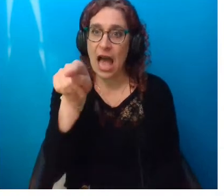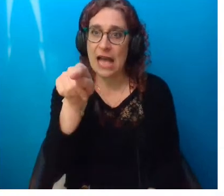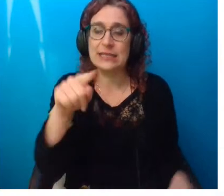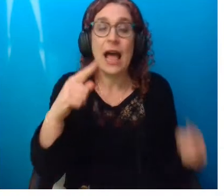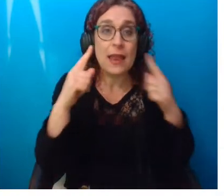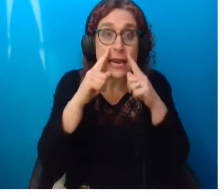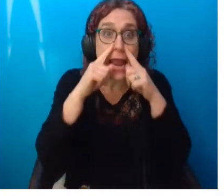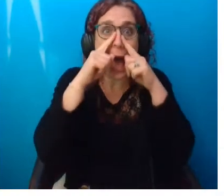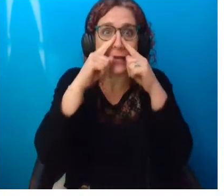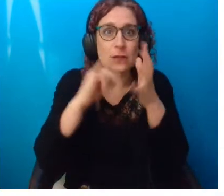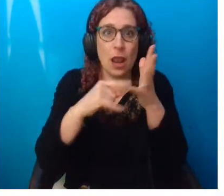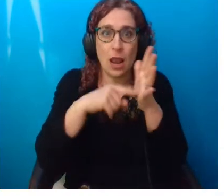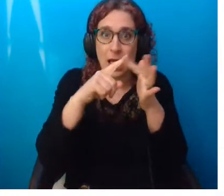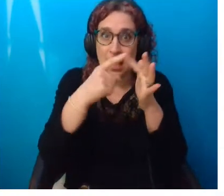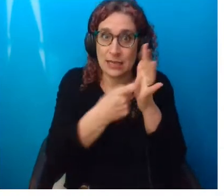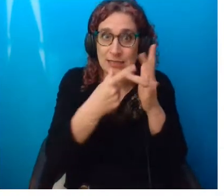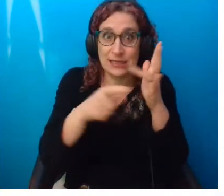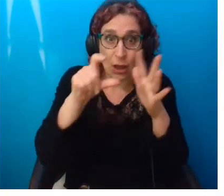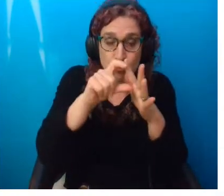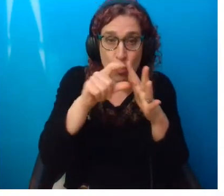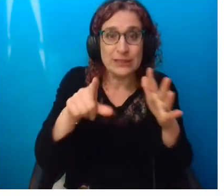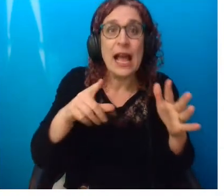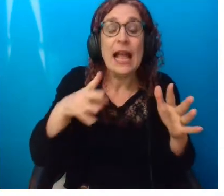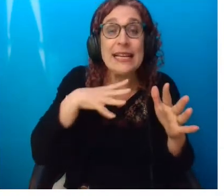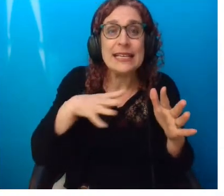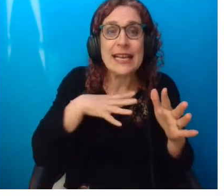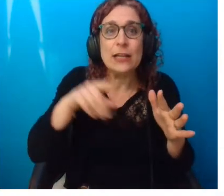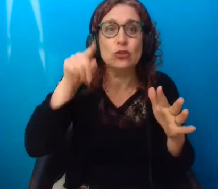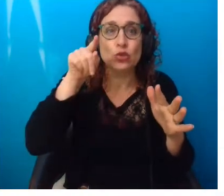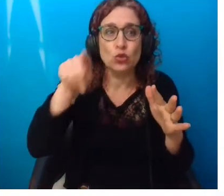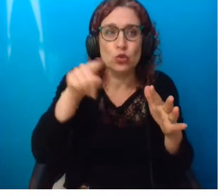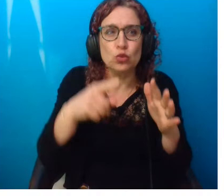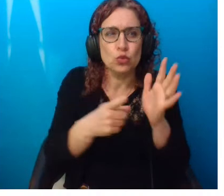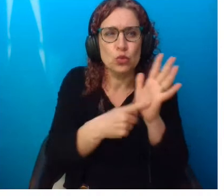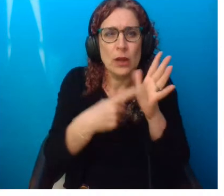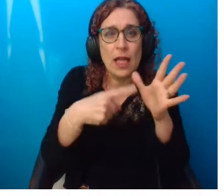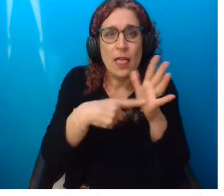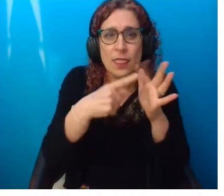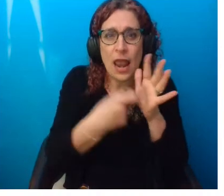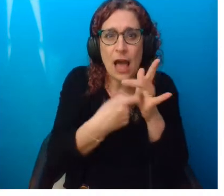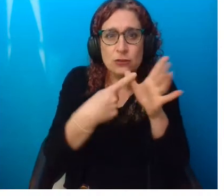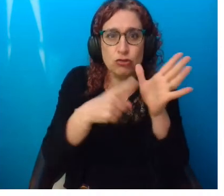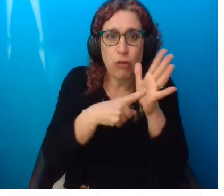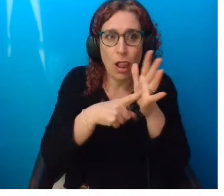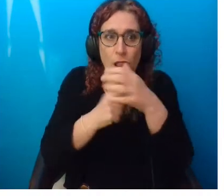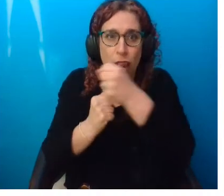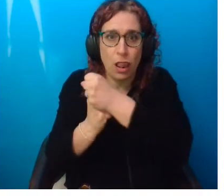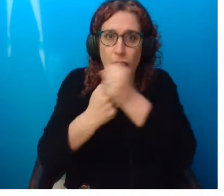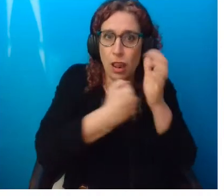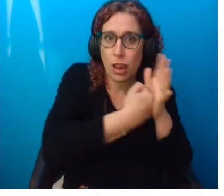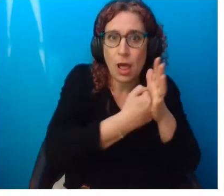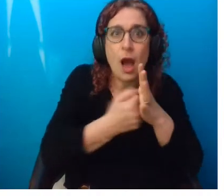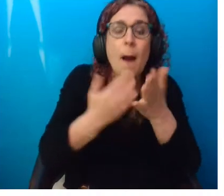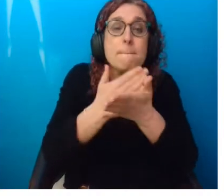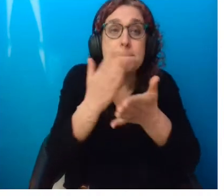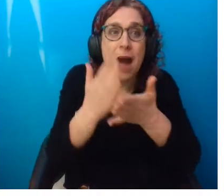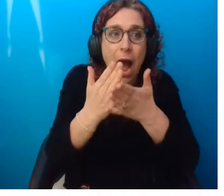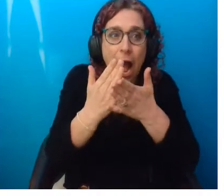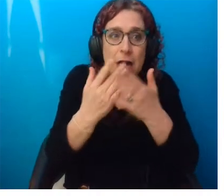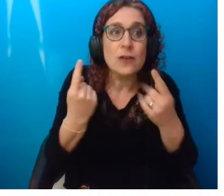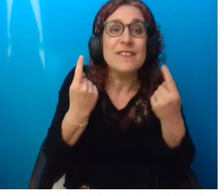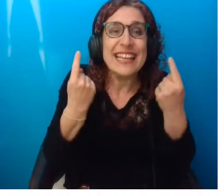go to the lateral aspect of each nostril and to go deep into the